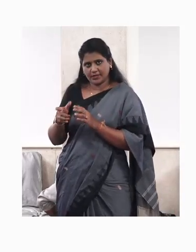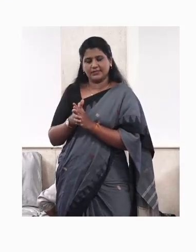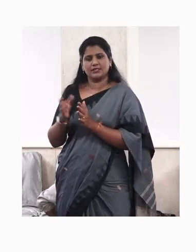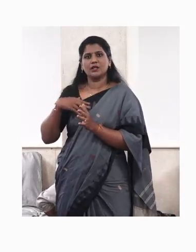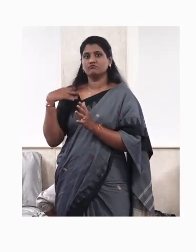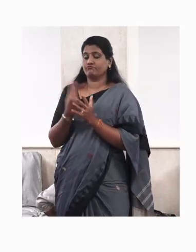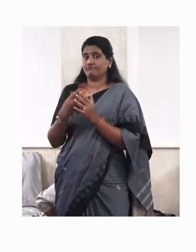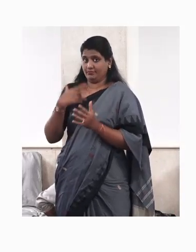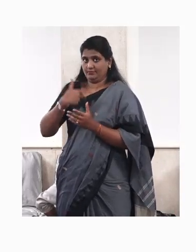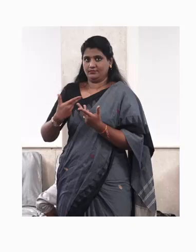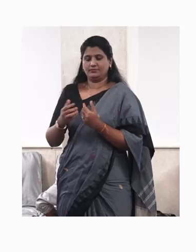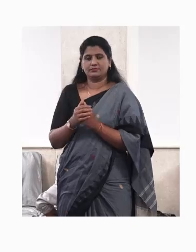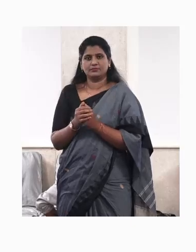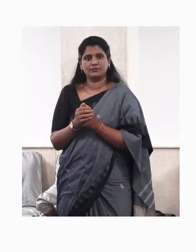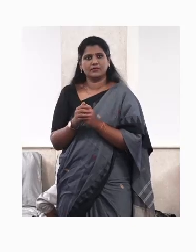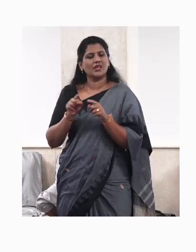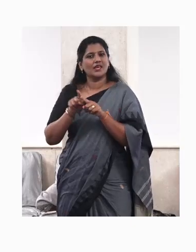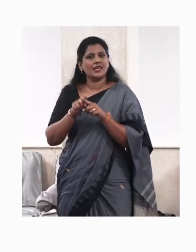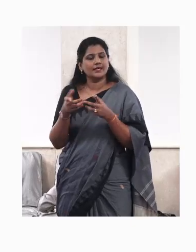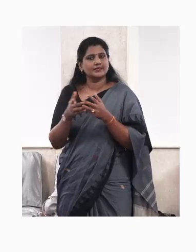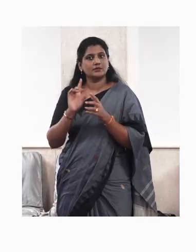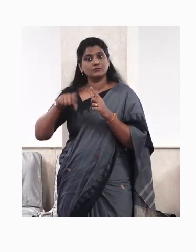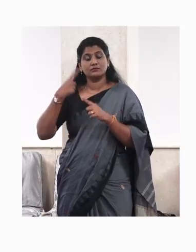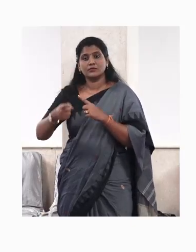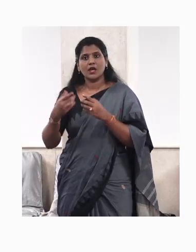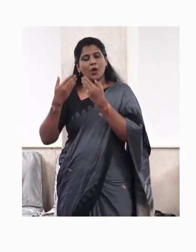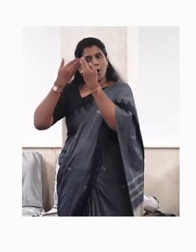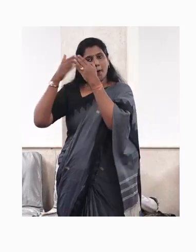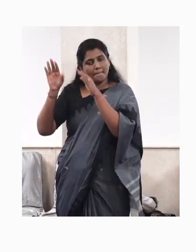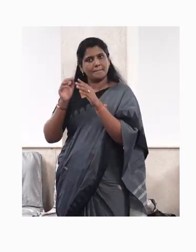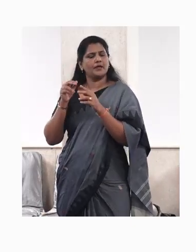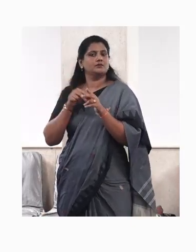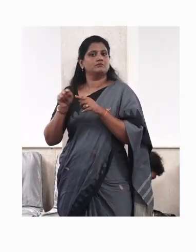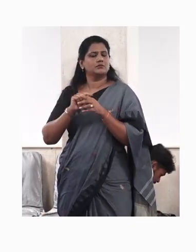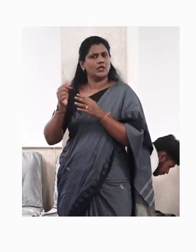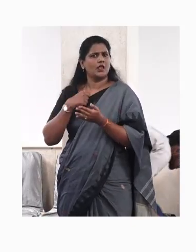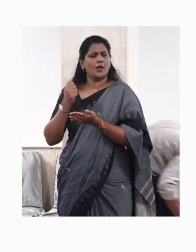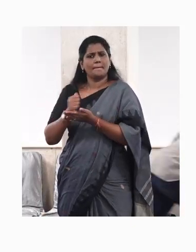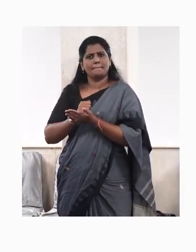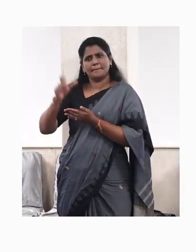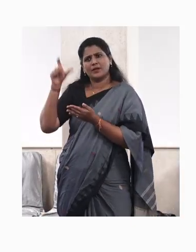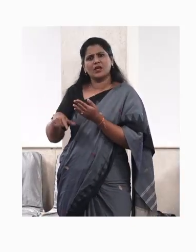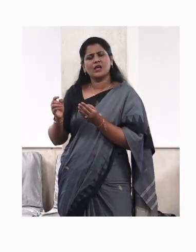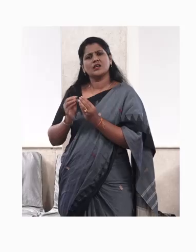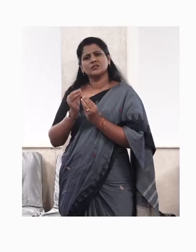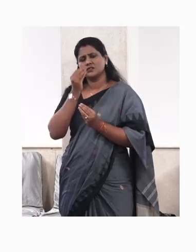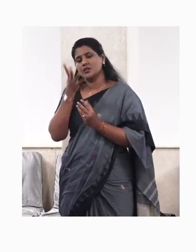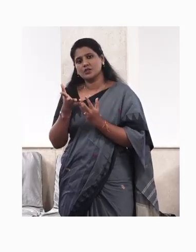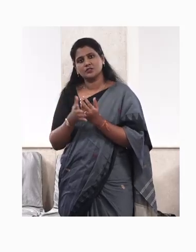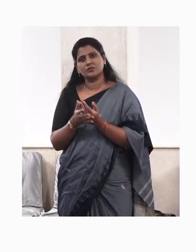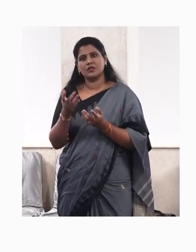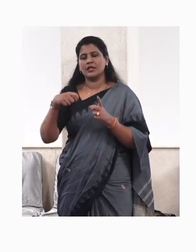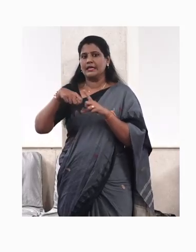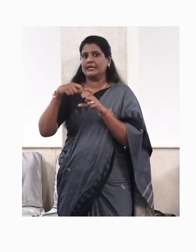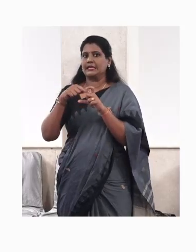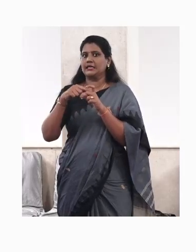example, if you have another open dialogue practitioner with you, it's so much useful. Like me, Keerthana,